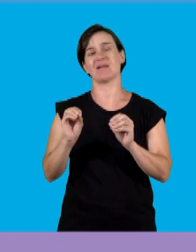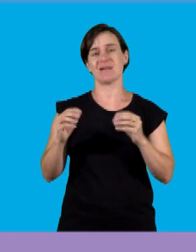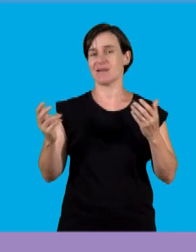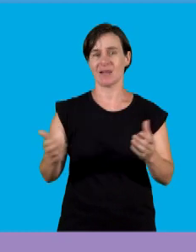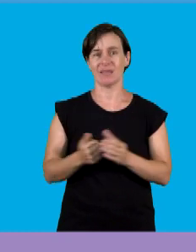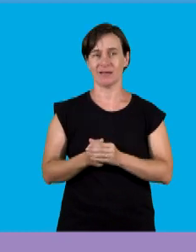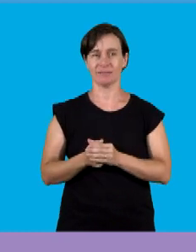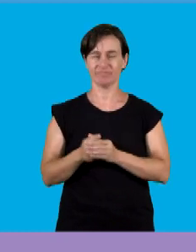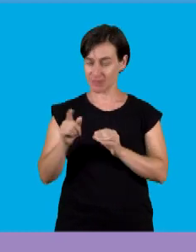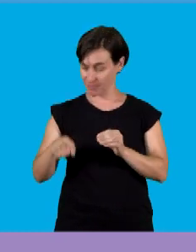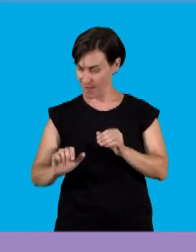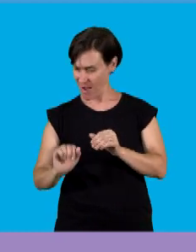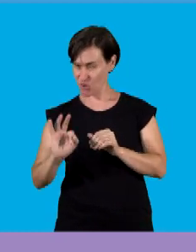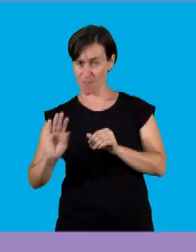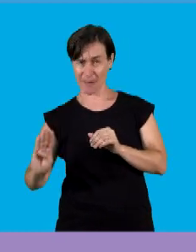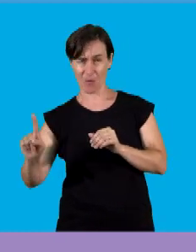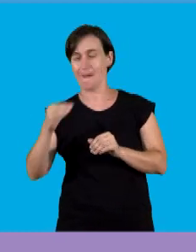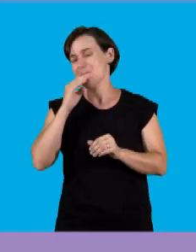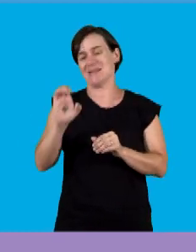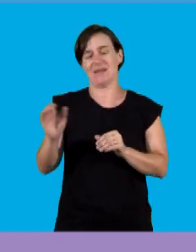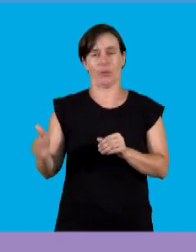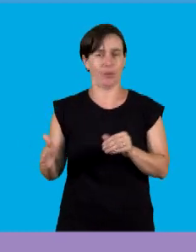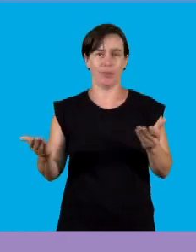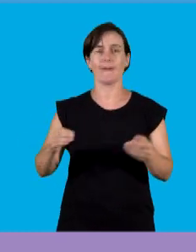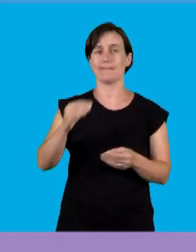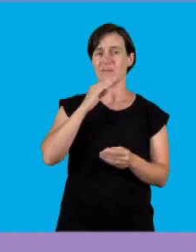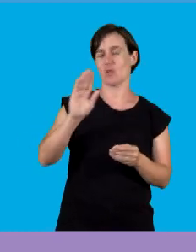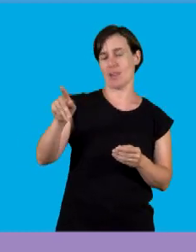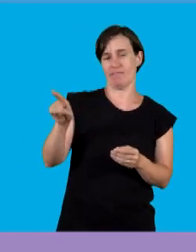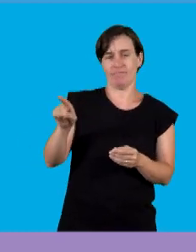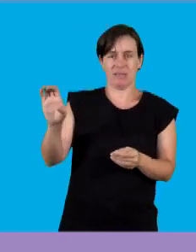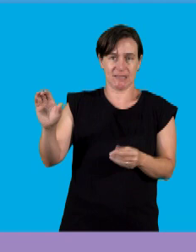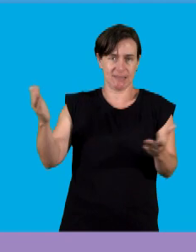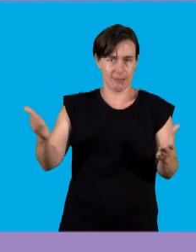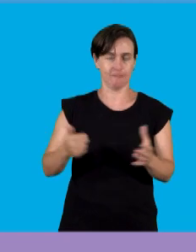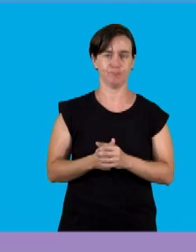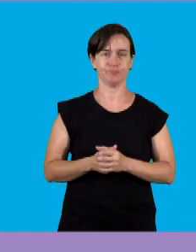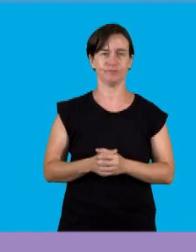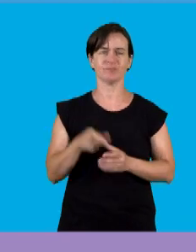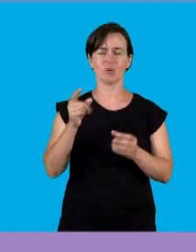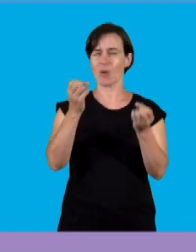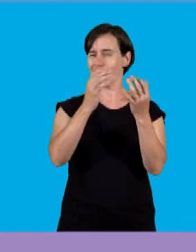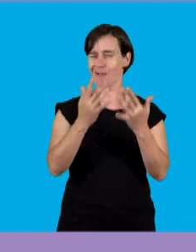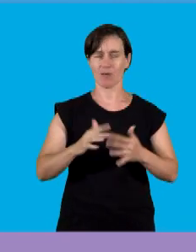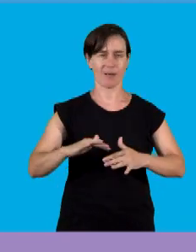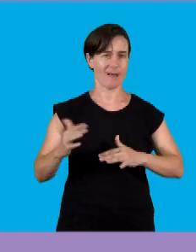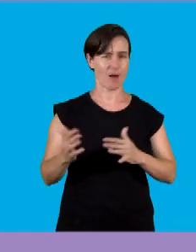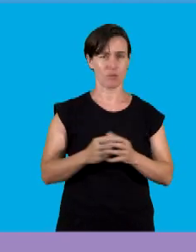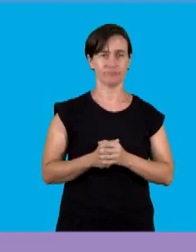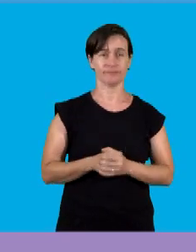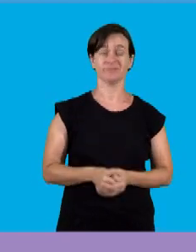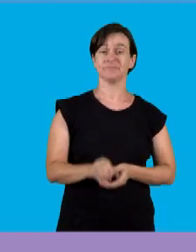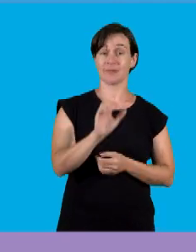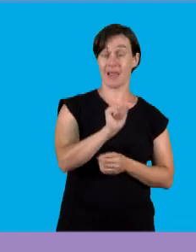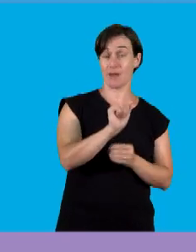if we look at the denominator, we do not have another variable c. So how are we going to calculate that? That is